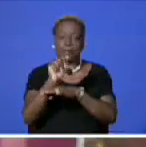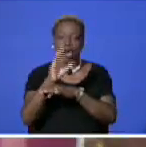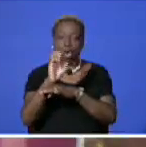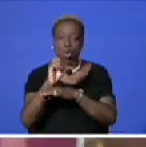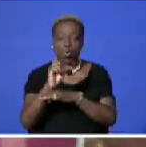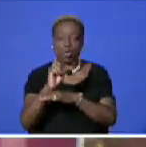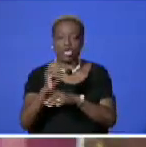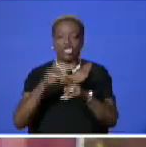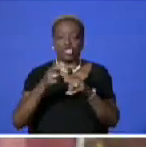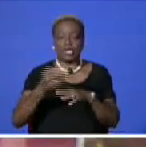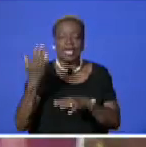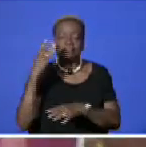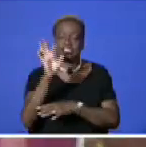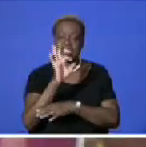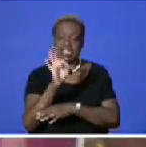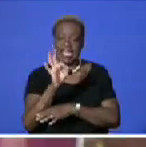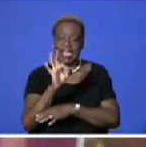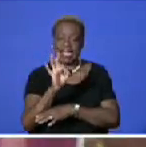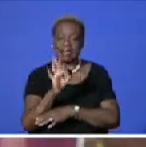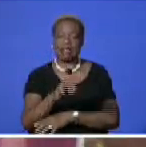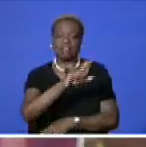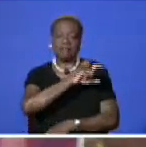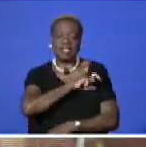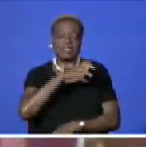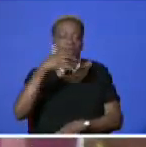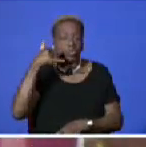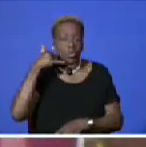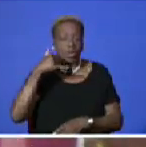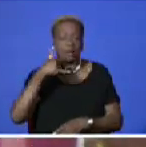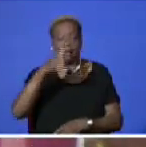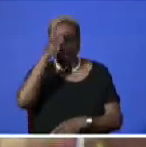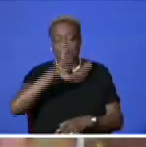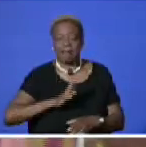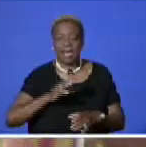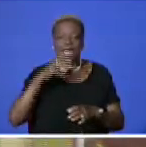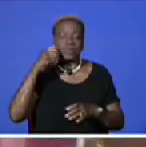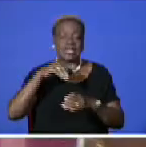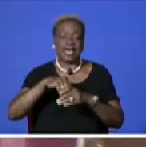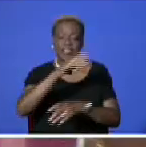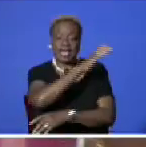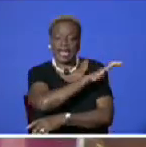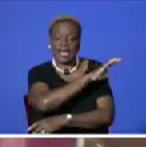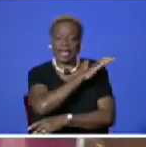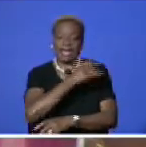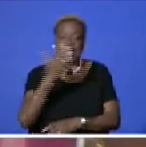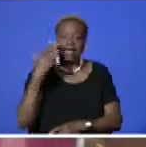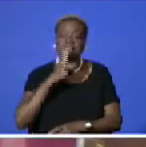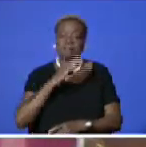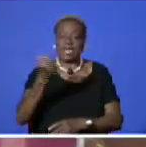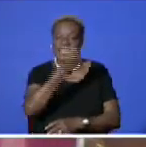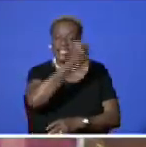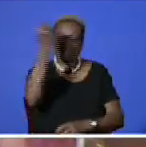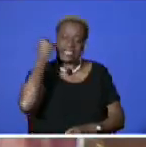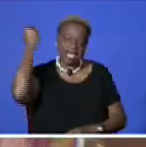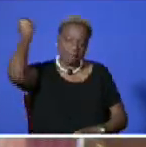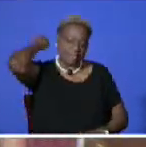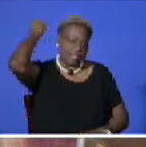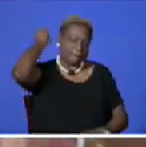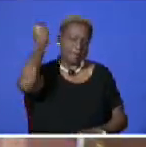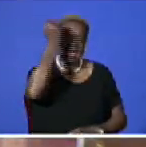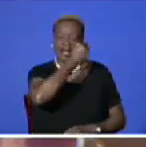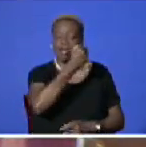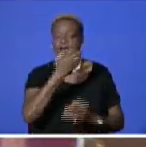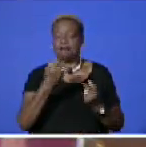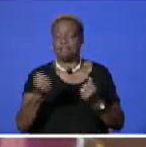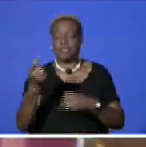say shortly after 9 p.m., they were alerted that a man was at the Marsh Harbor Clinic after being stabbed several times in the back. The